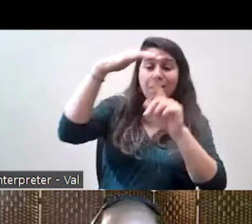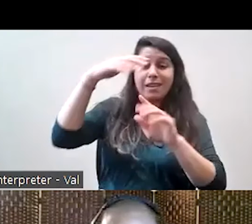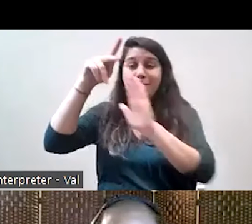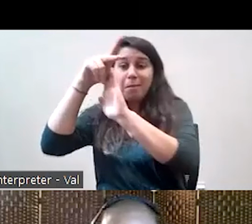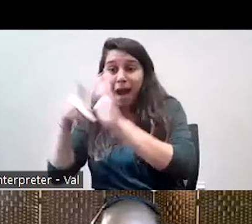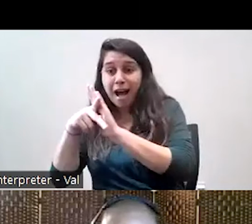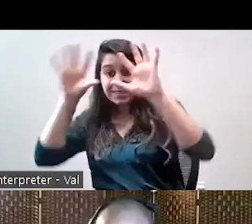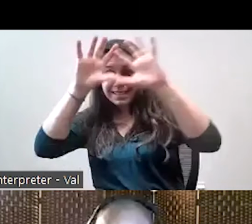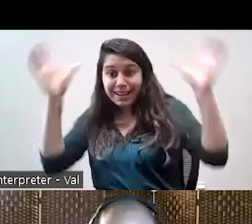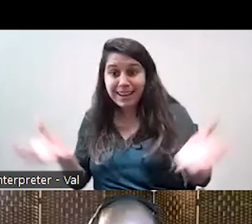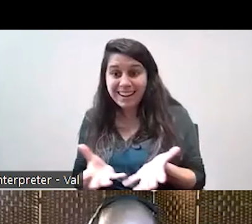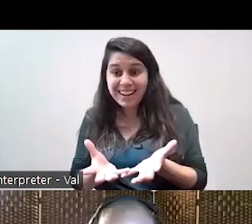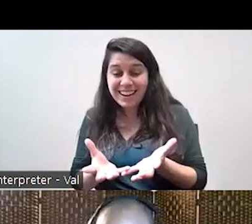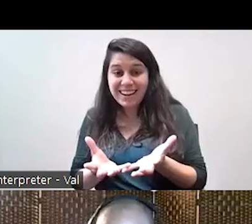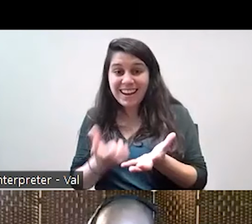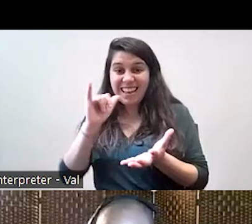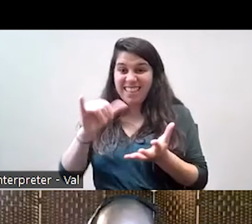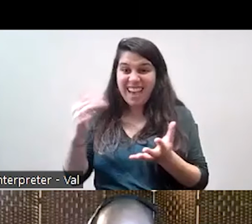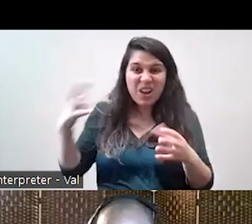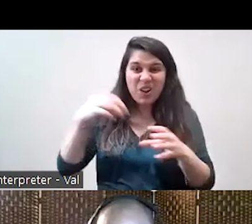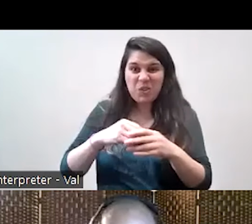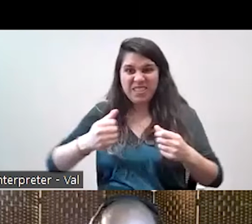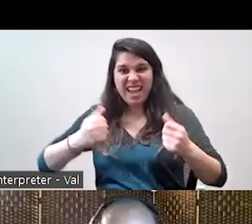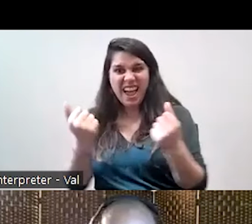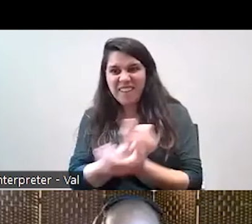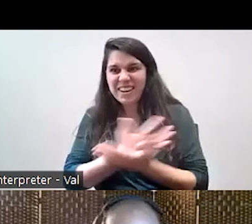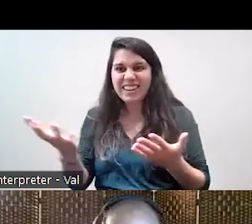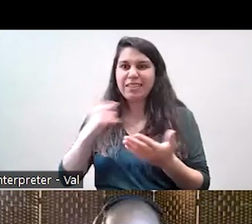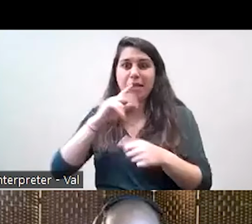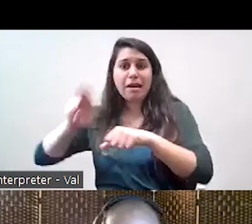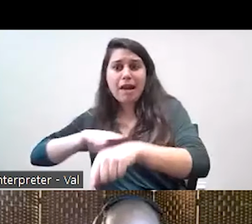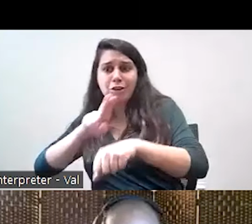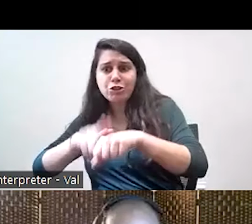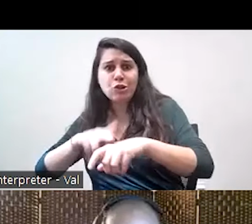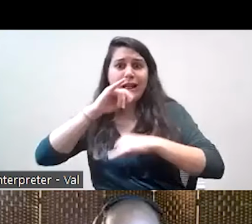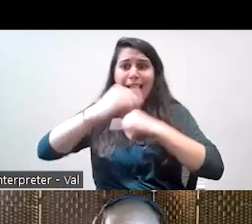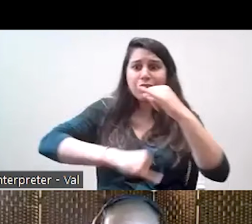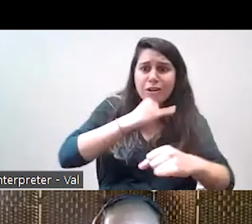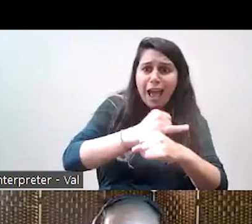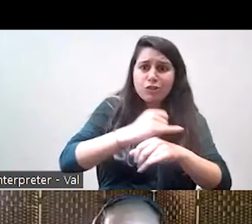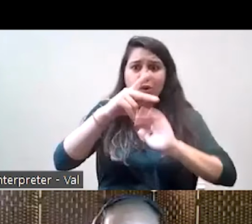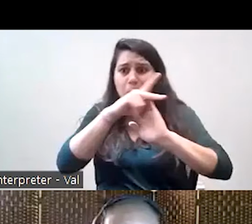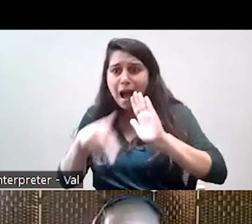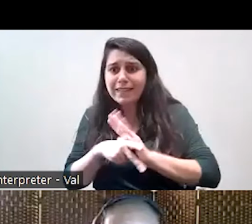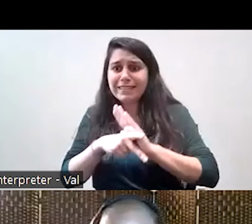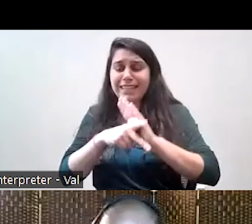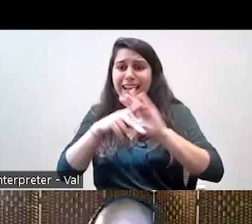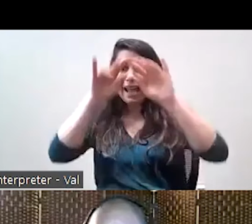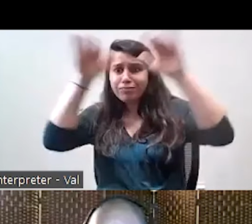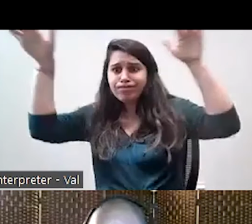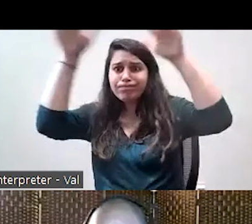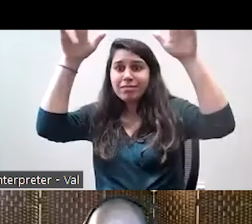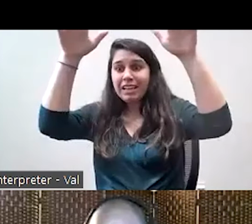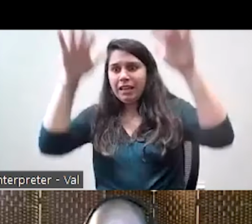And that includes everything from kind of national or international level policies to what's in the